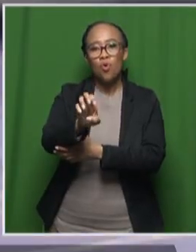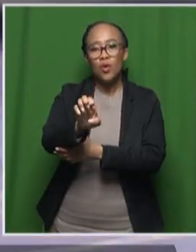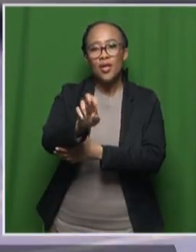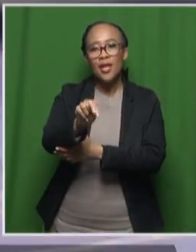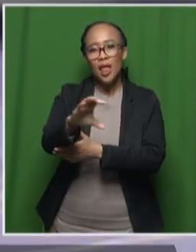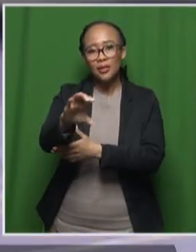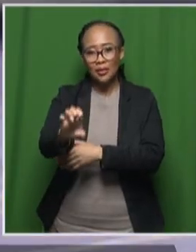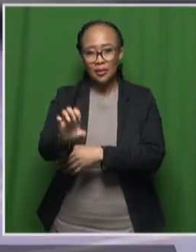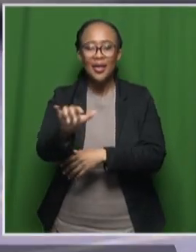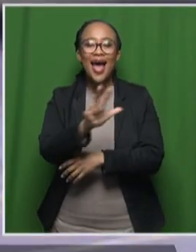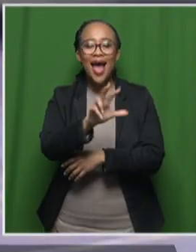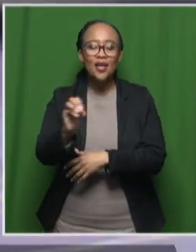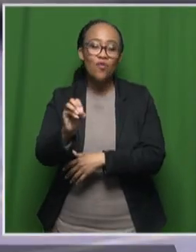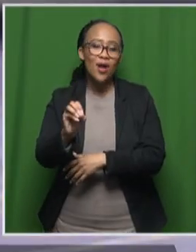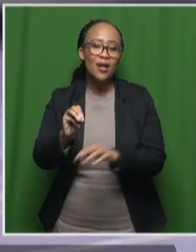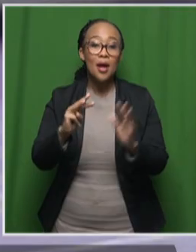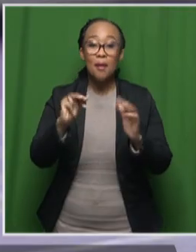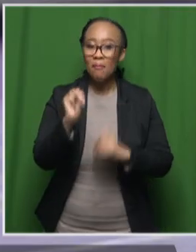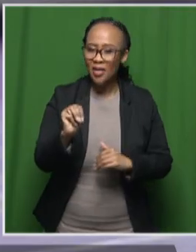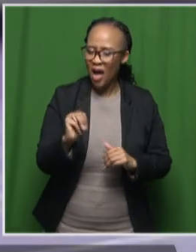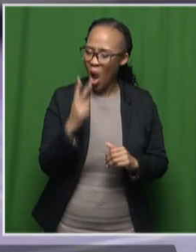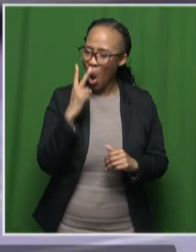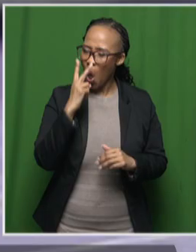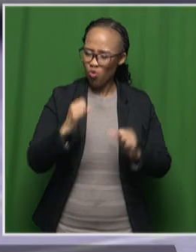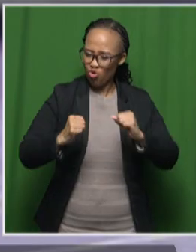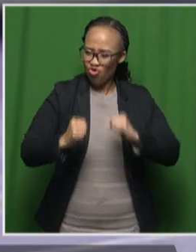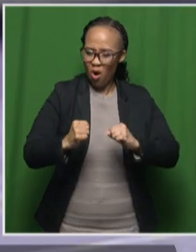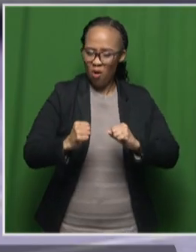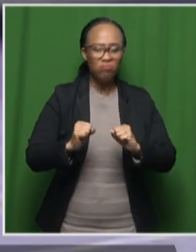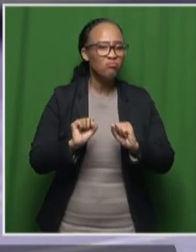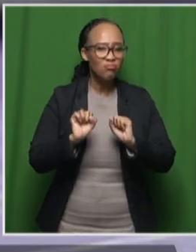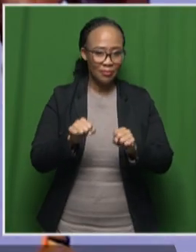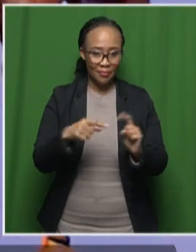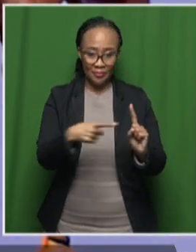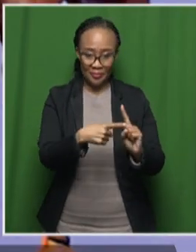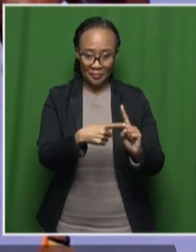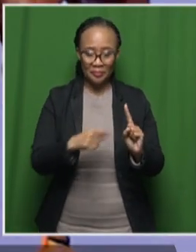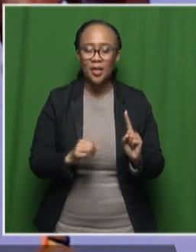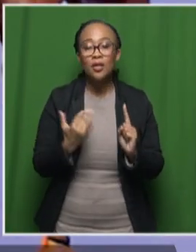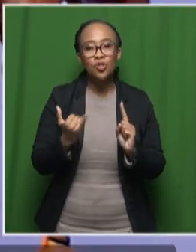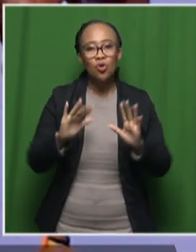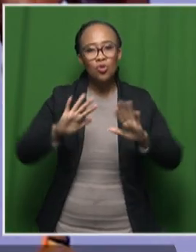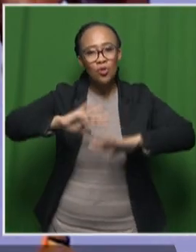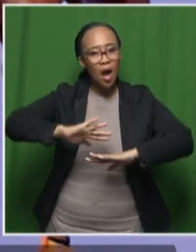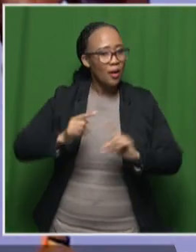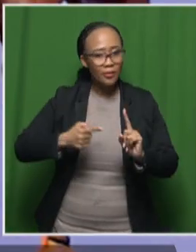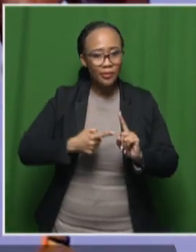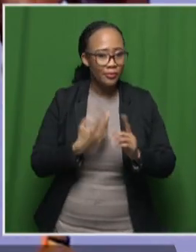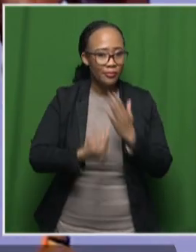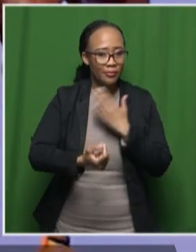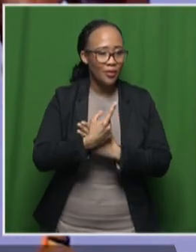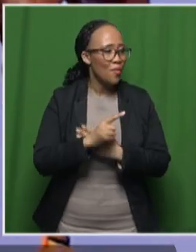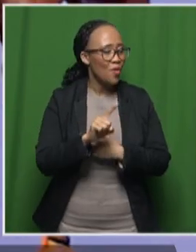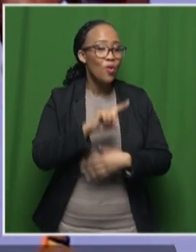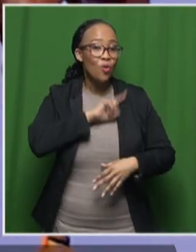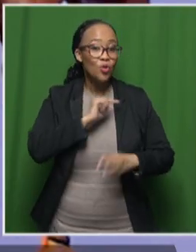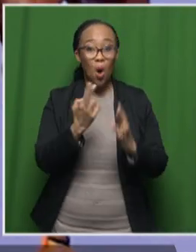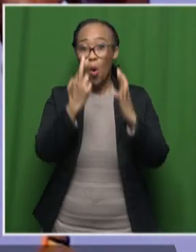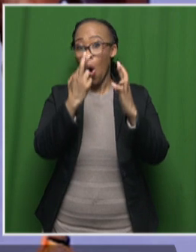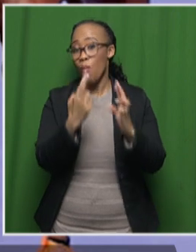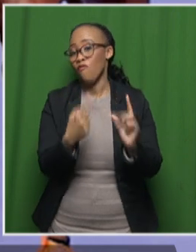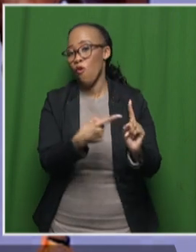She qualified beautifully. She's looking strong. She's looking great. What are we dealing with tonight? Because this is something now we're weighing our hopes on. No,